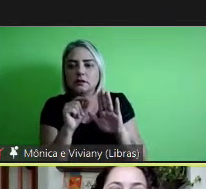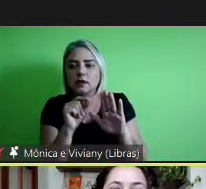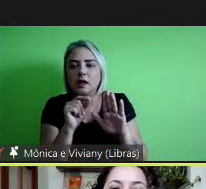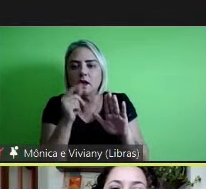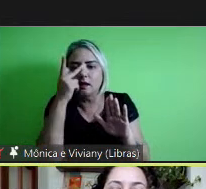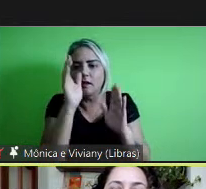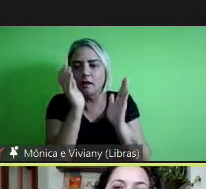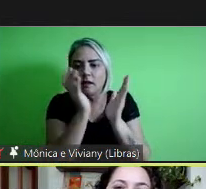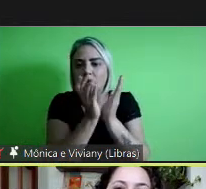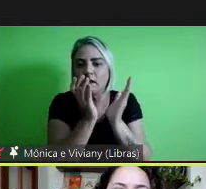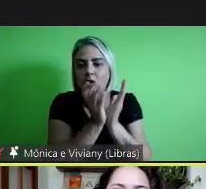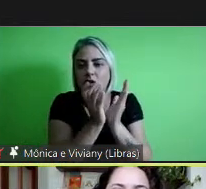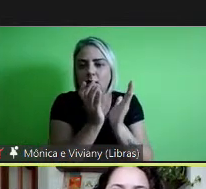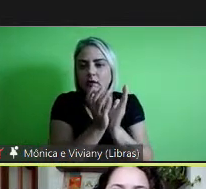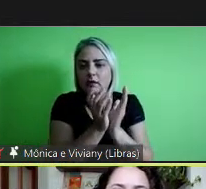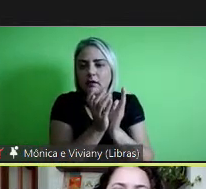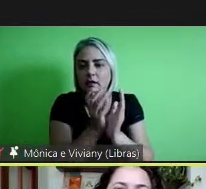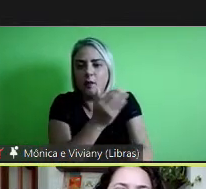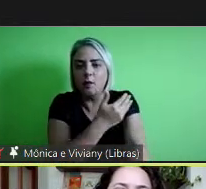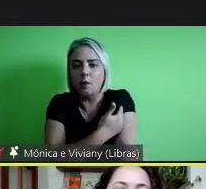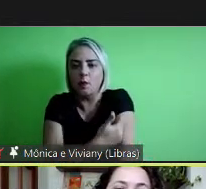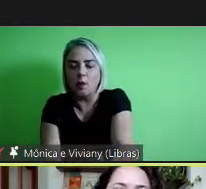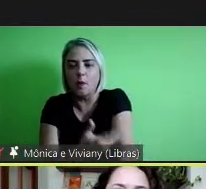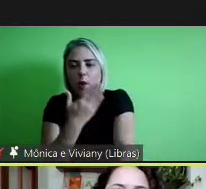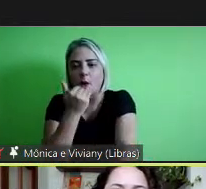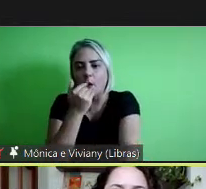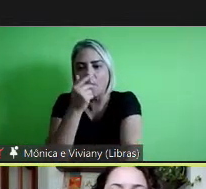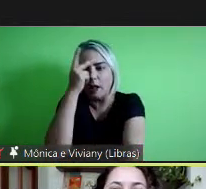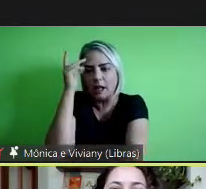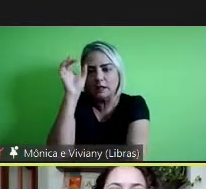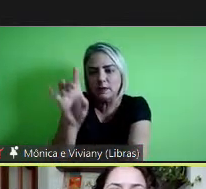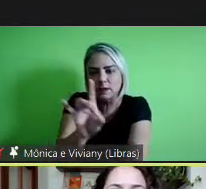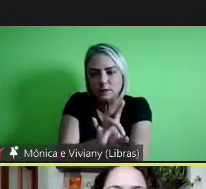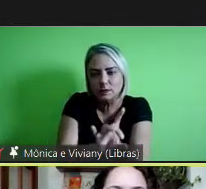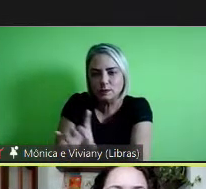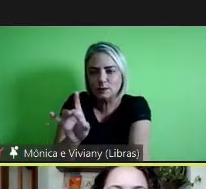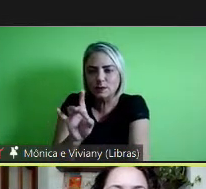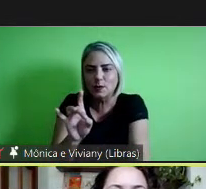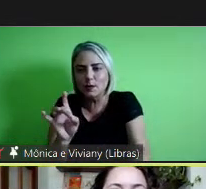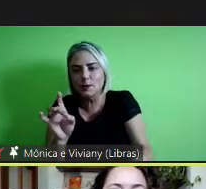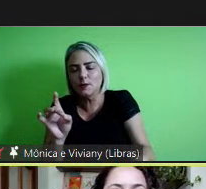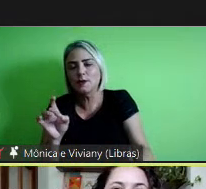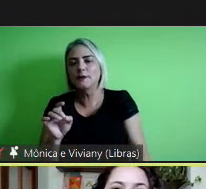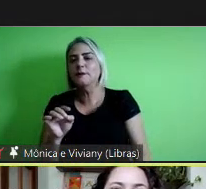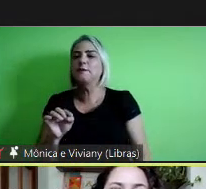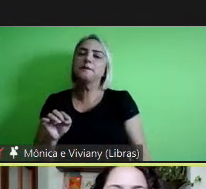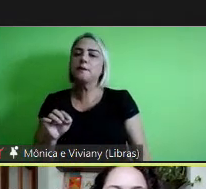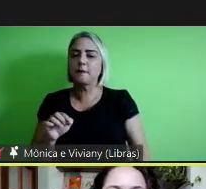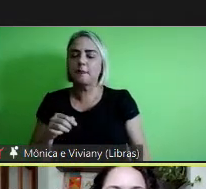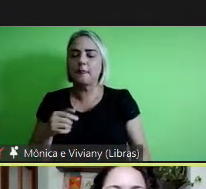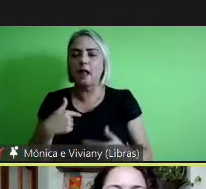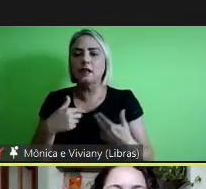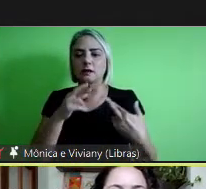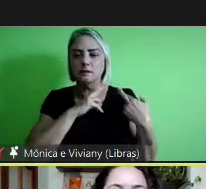food production, and to highlight in the teams that the food behavior, nutrition behavior